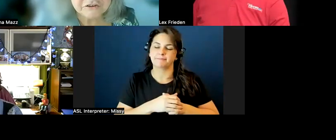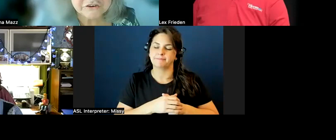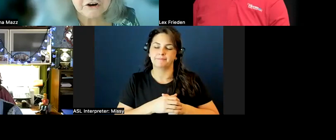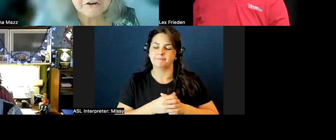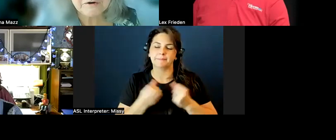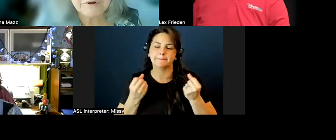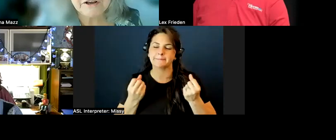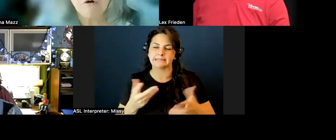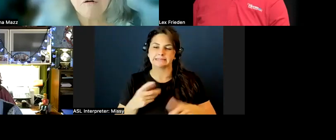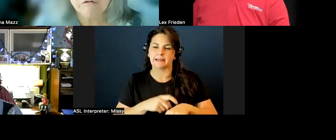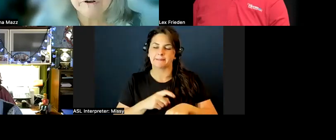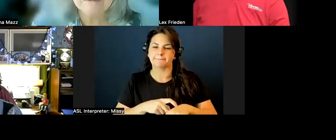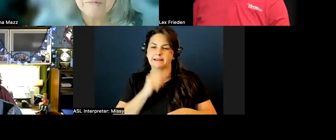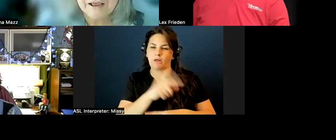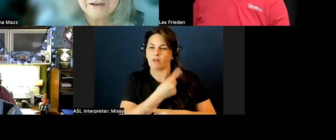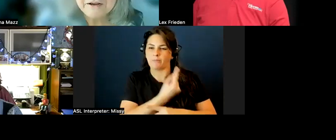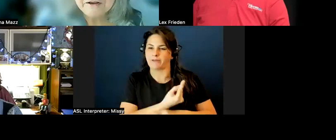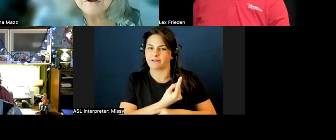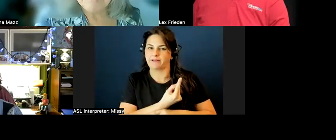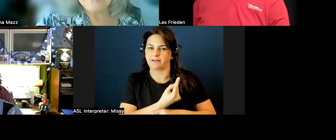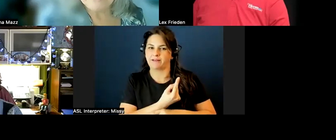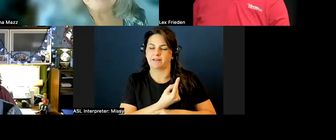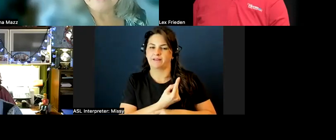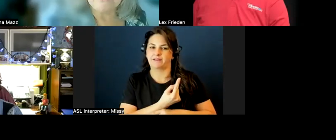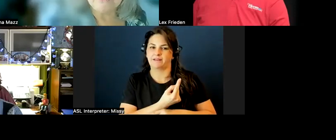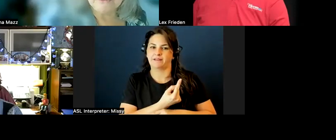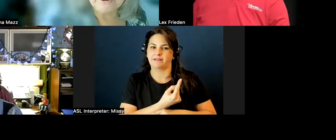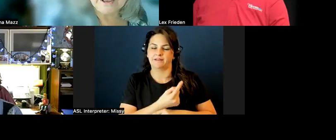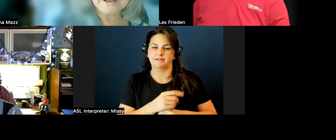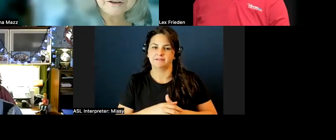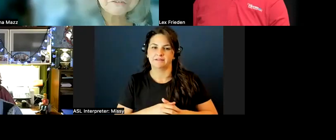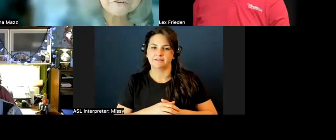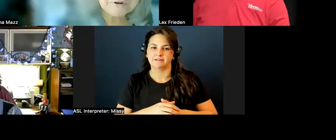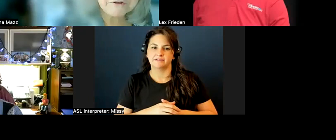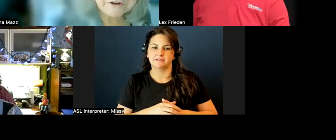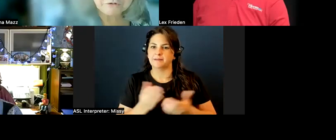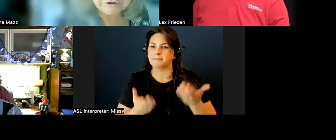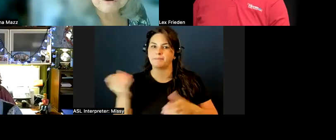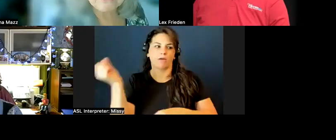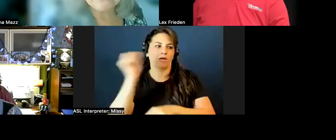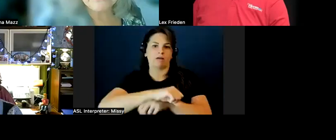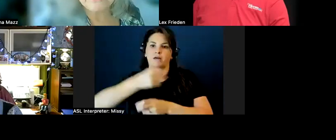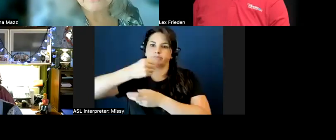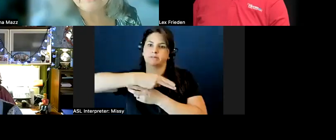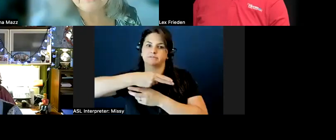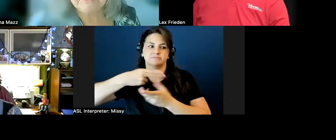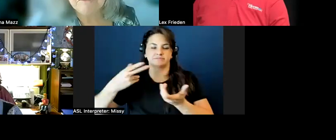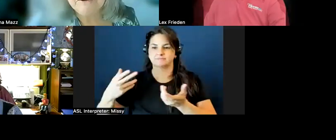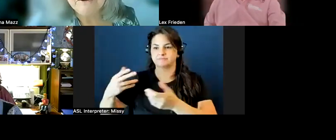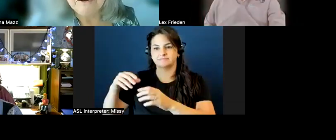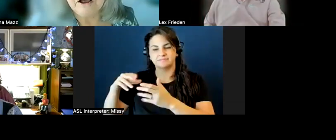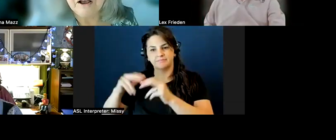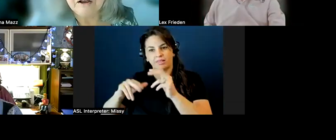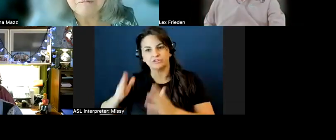it's the architect being overridden by an owner, and accessibility or inclusion getting,